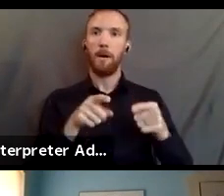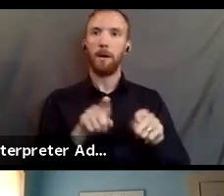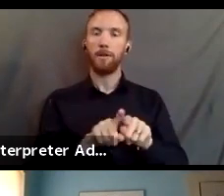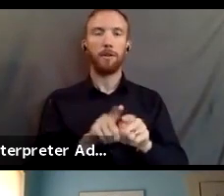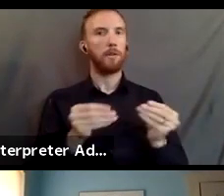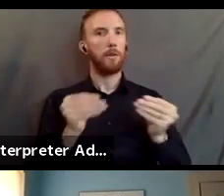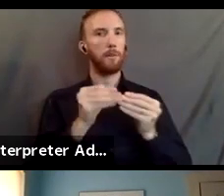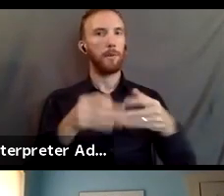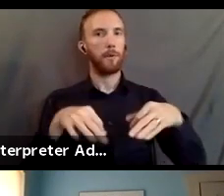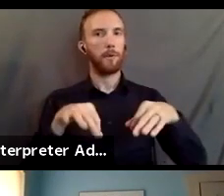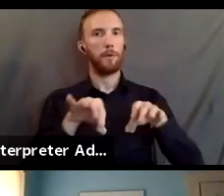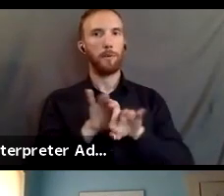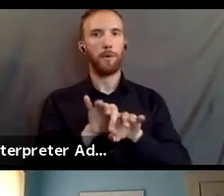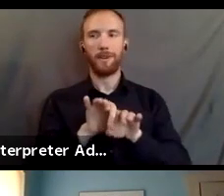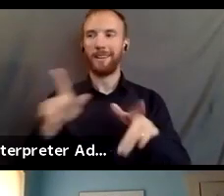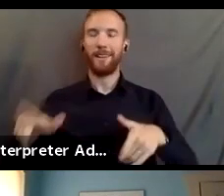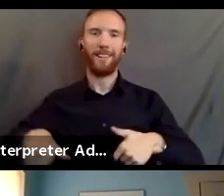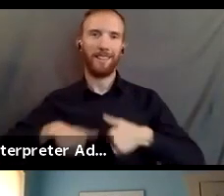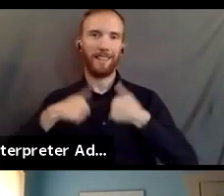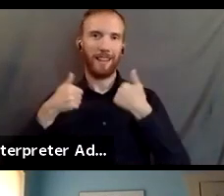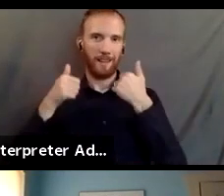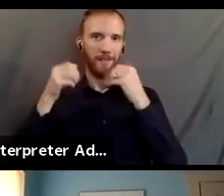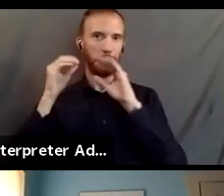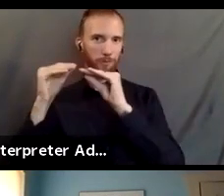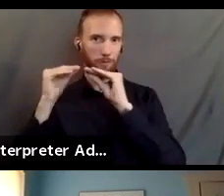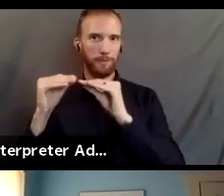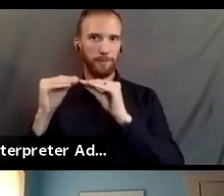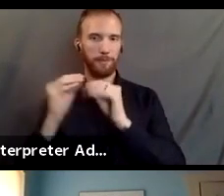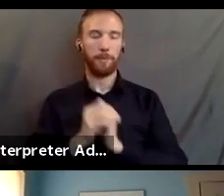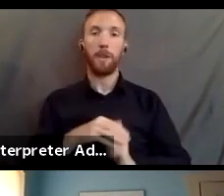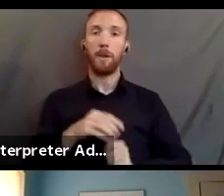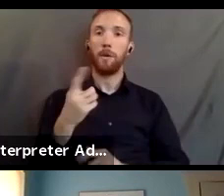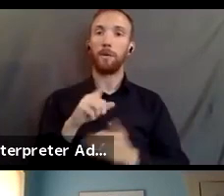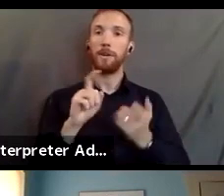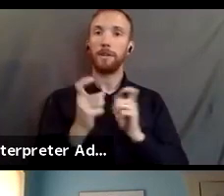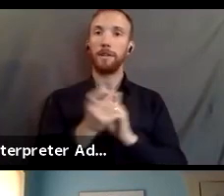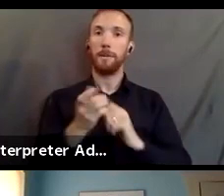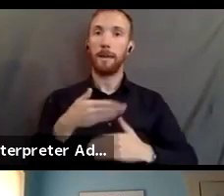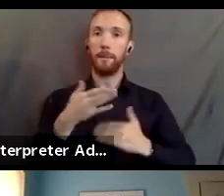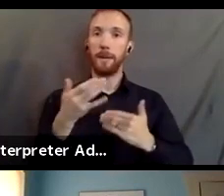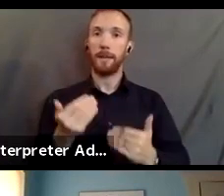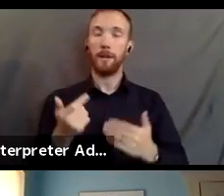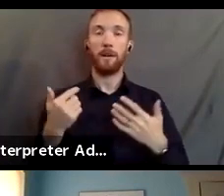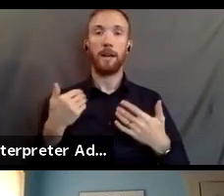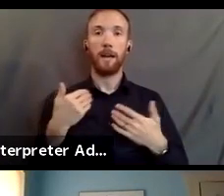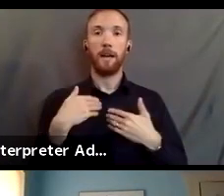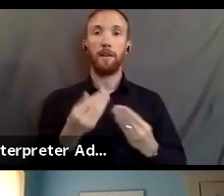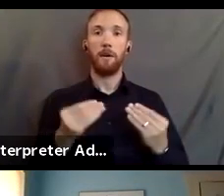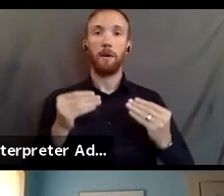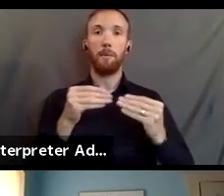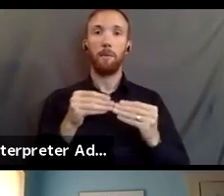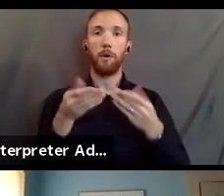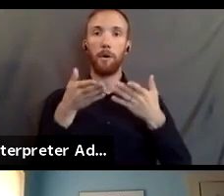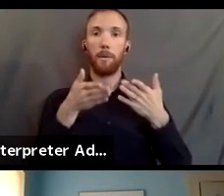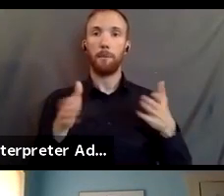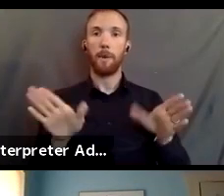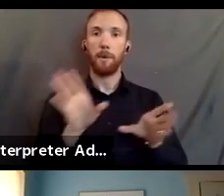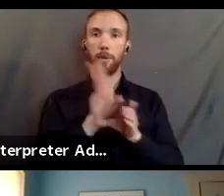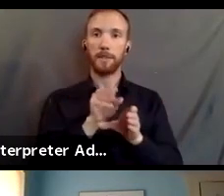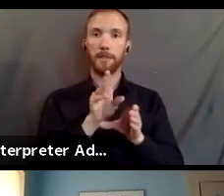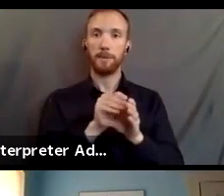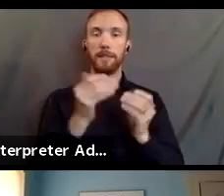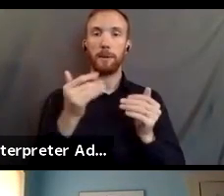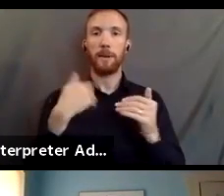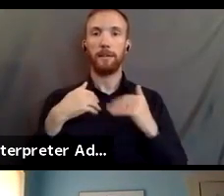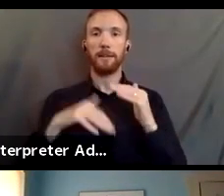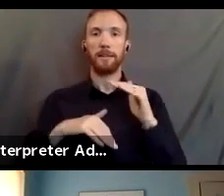instruction one change i'm happy to announce for this meeting is that we've increased public participation to 30 public participants